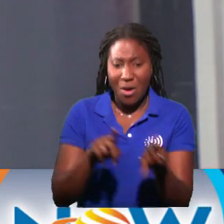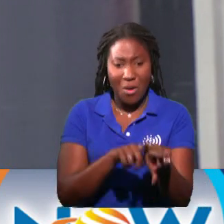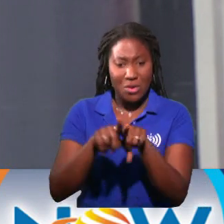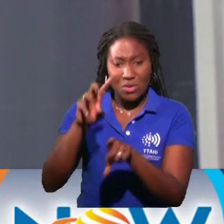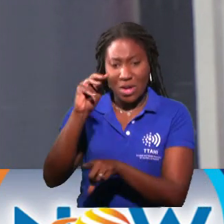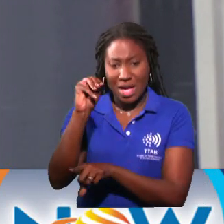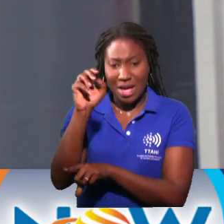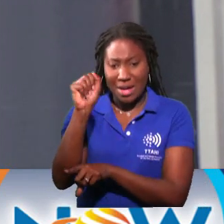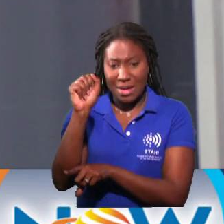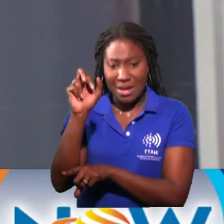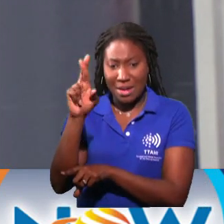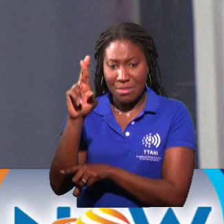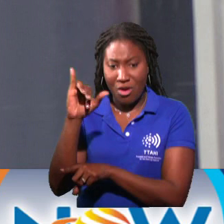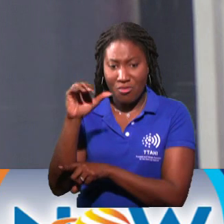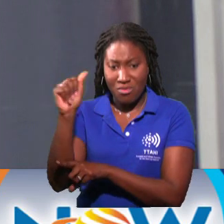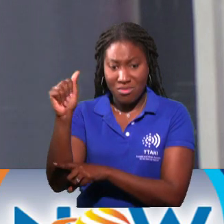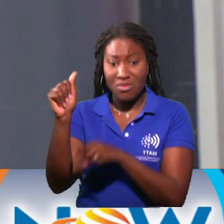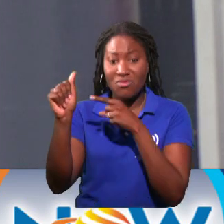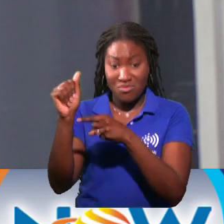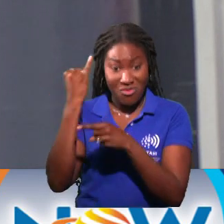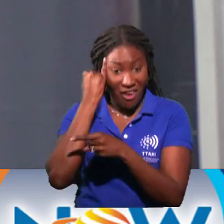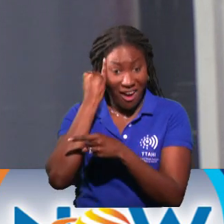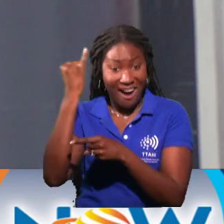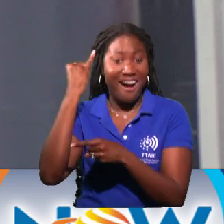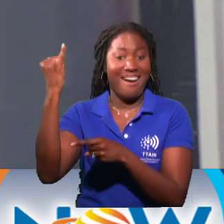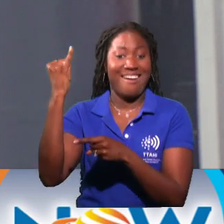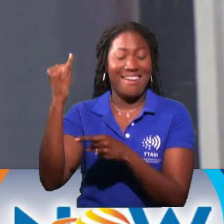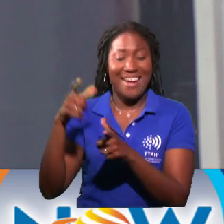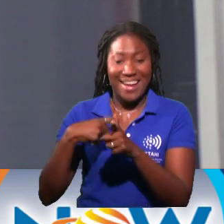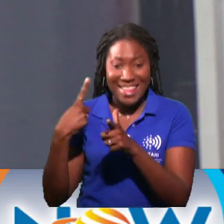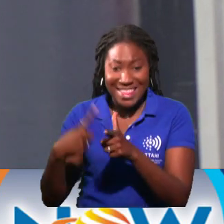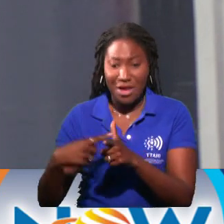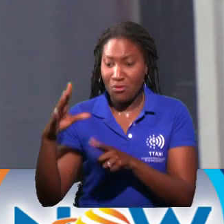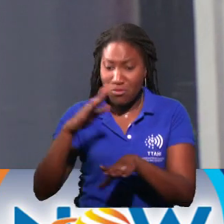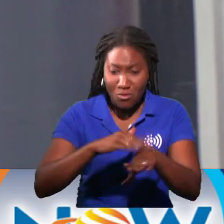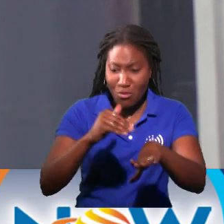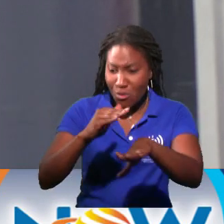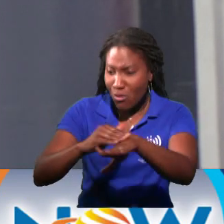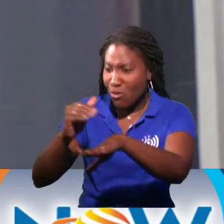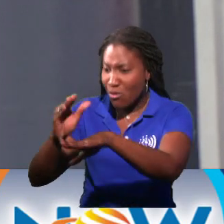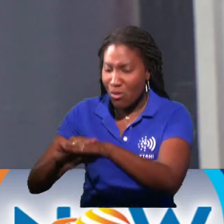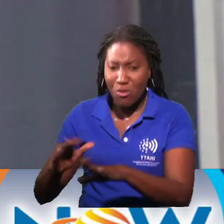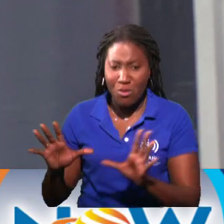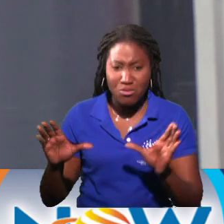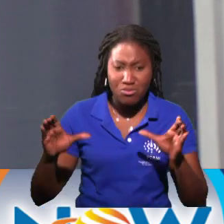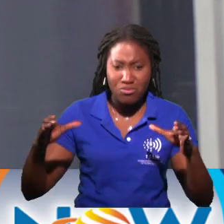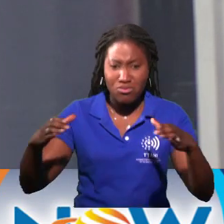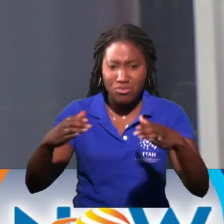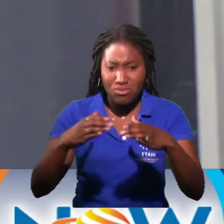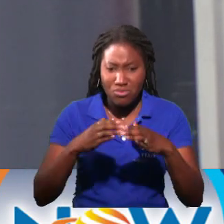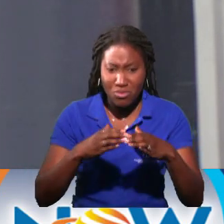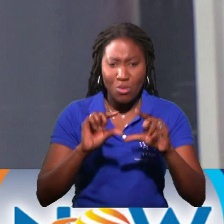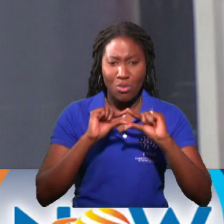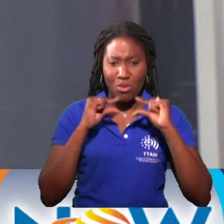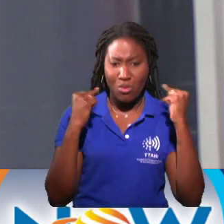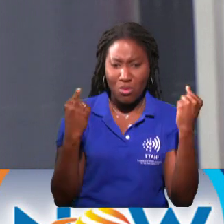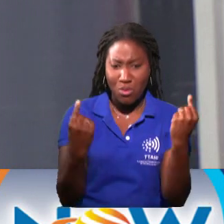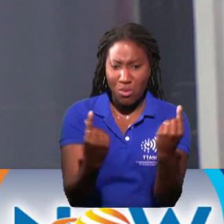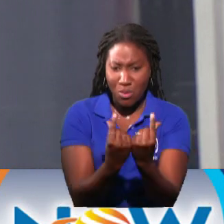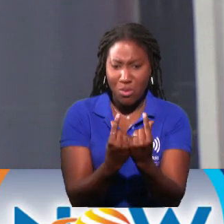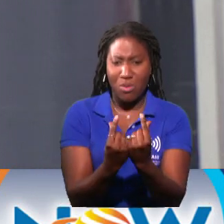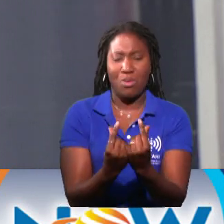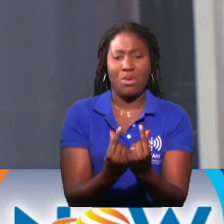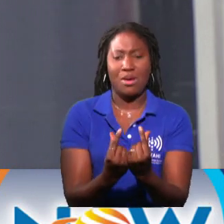It was her brainchild, and she got together such a wonderful and very experienced and very